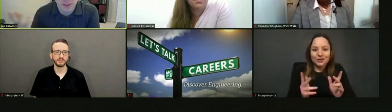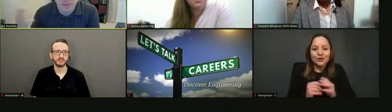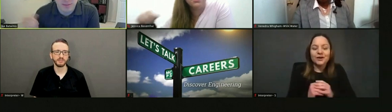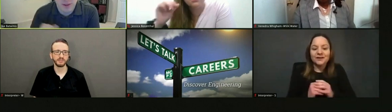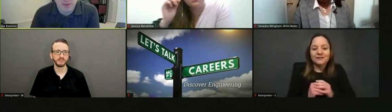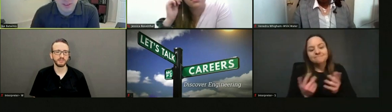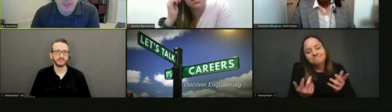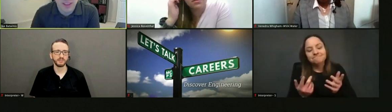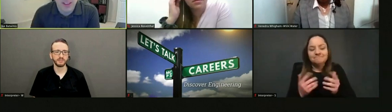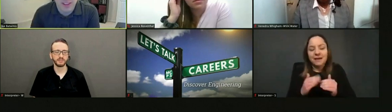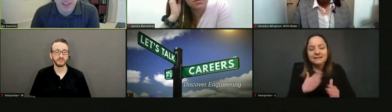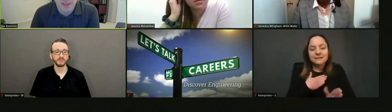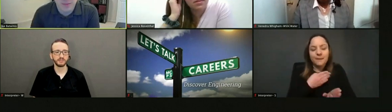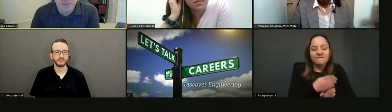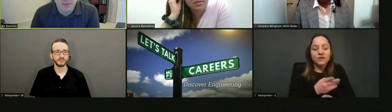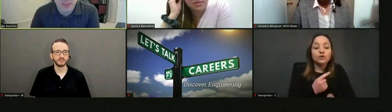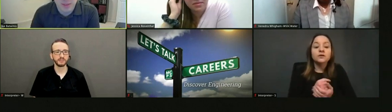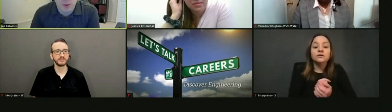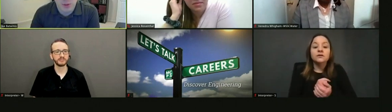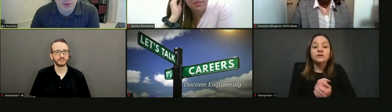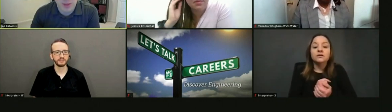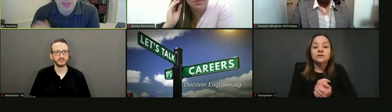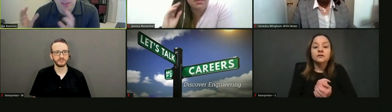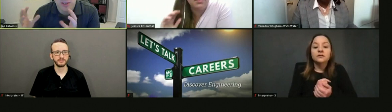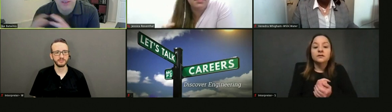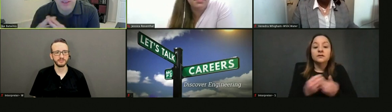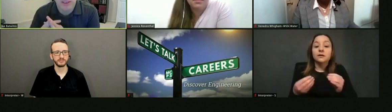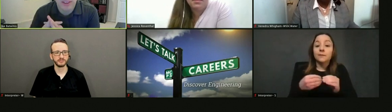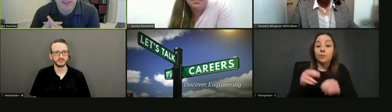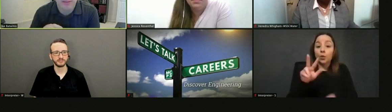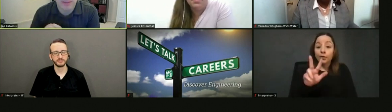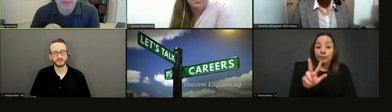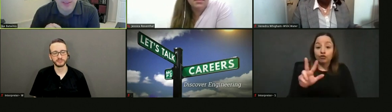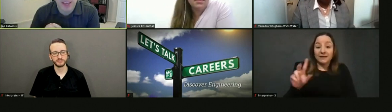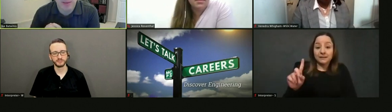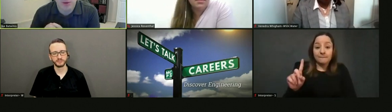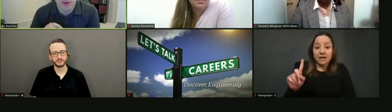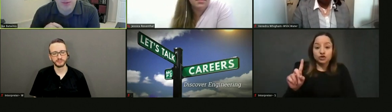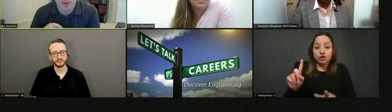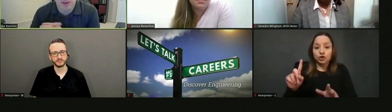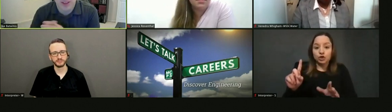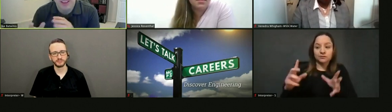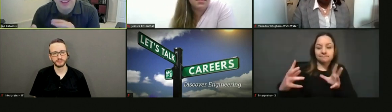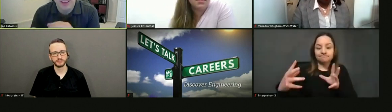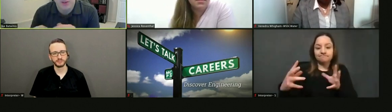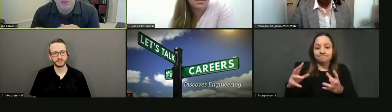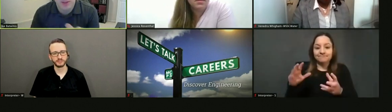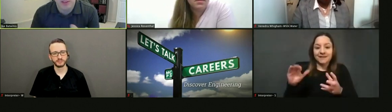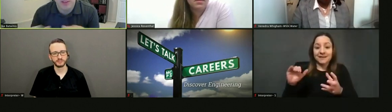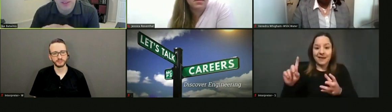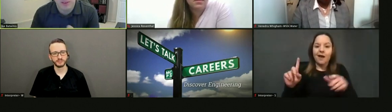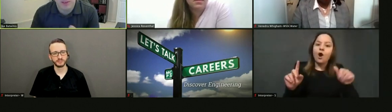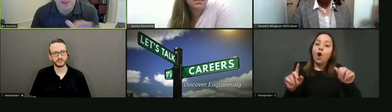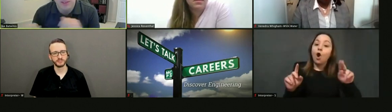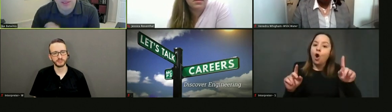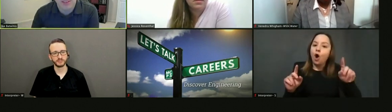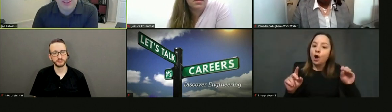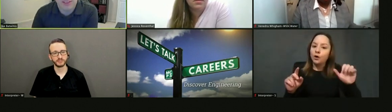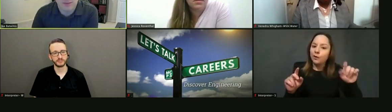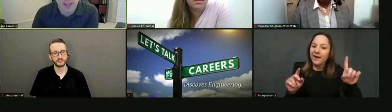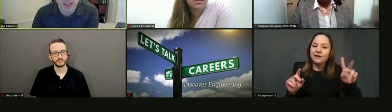least in my field, in more three-dimensional CAD programs. AutoCAD is a two-dimensional, so it's